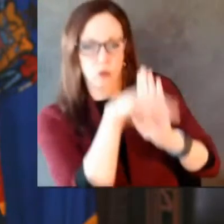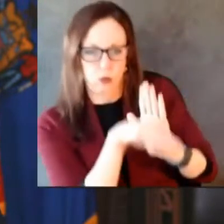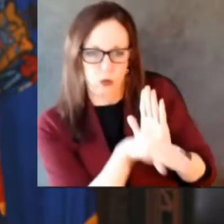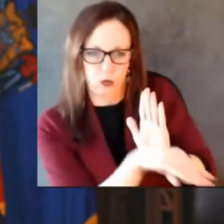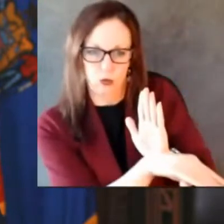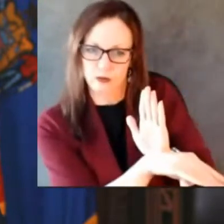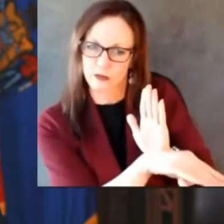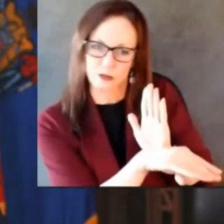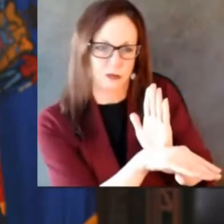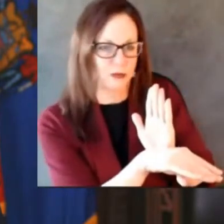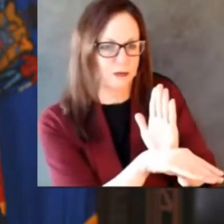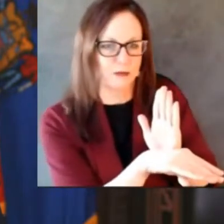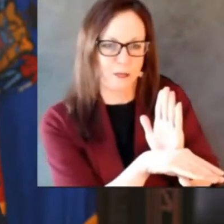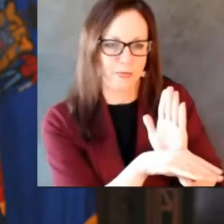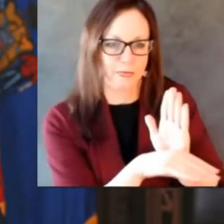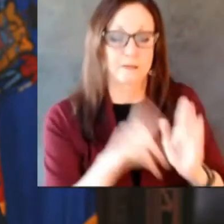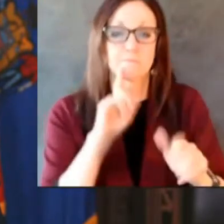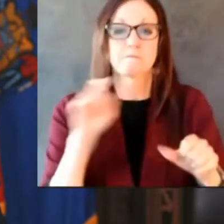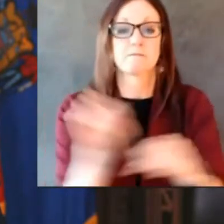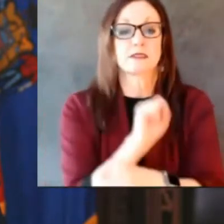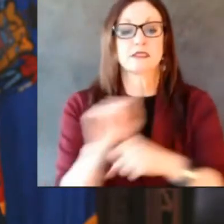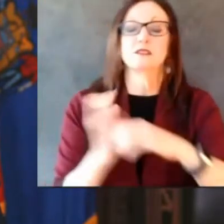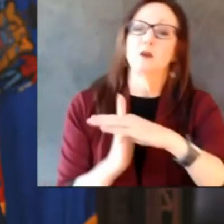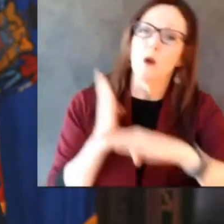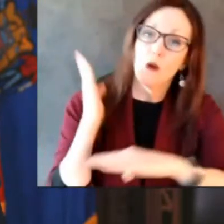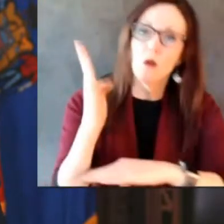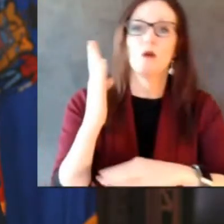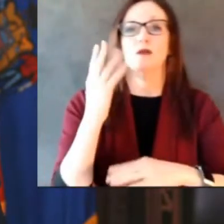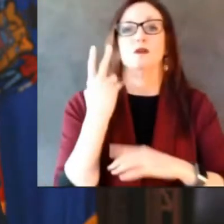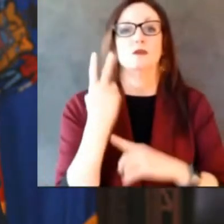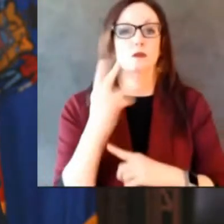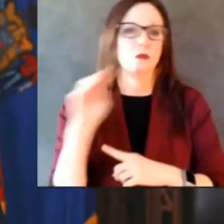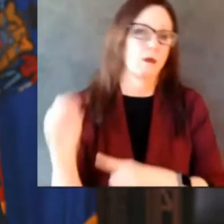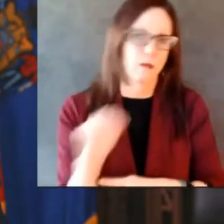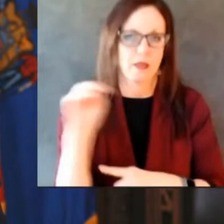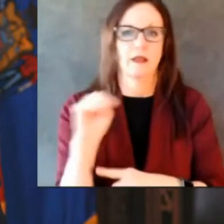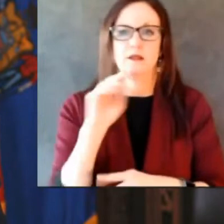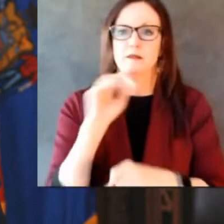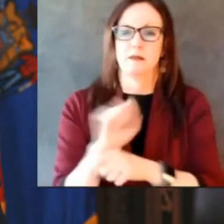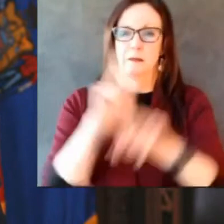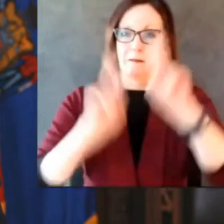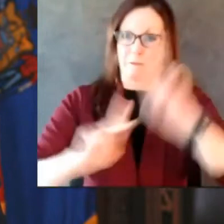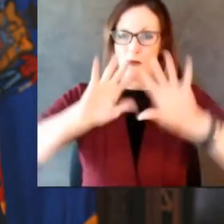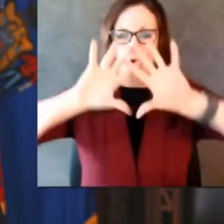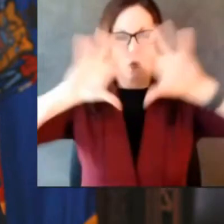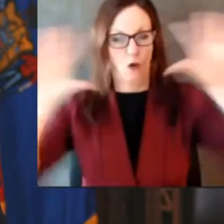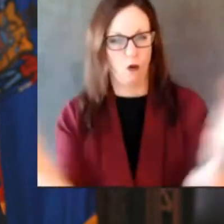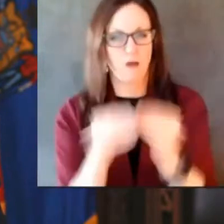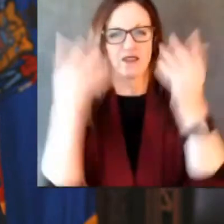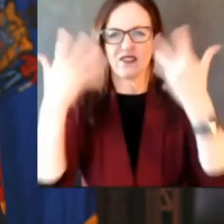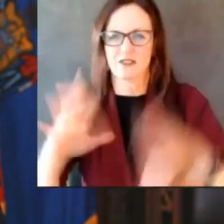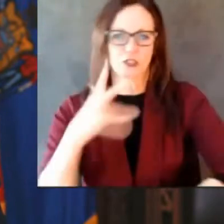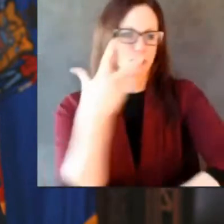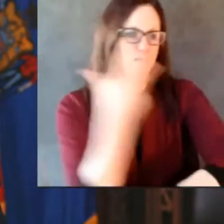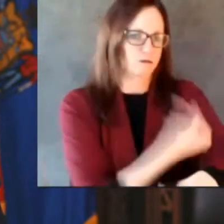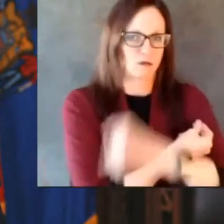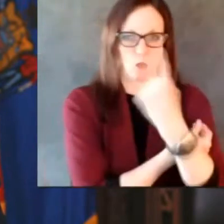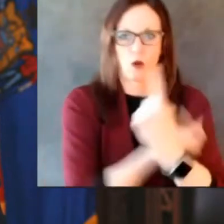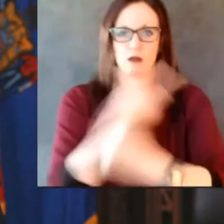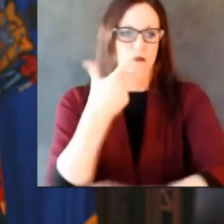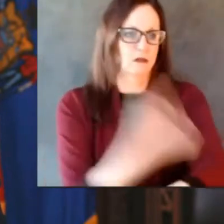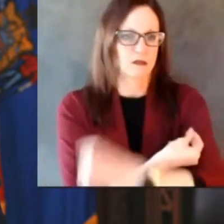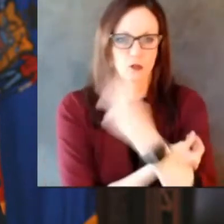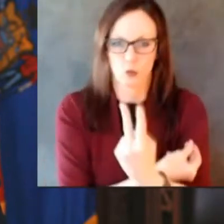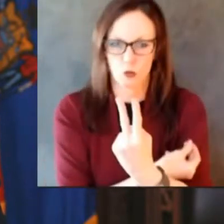and neighbors, most with minimal side effects. And those side effects are a great sign that your body is building up